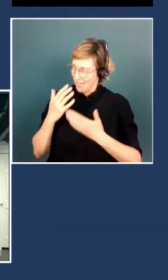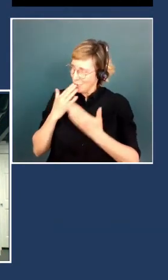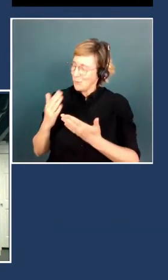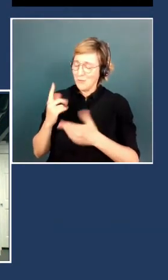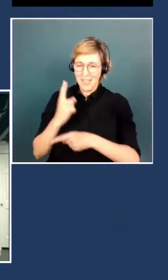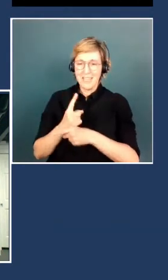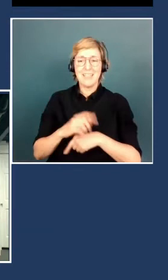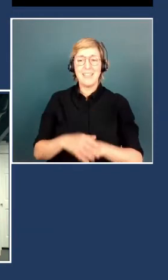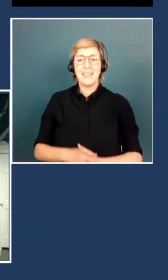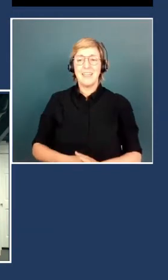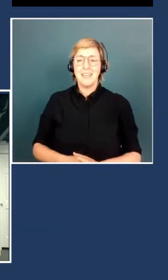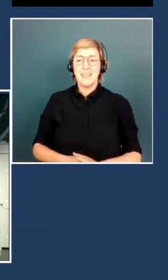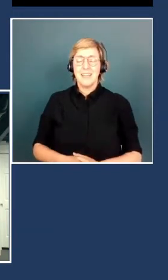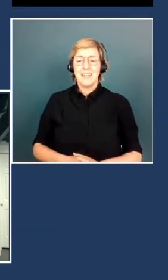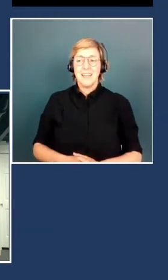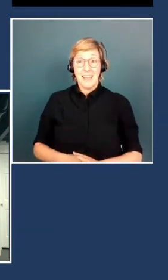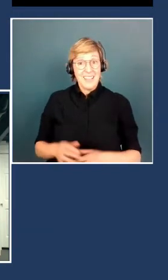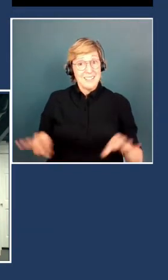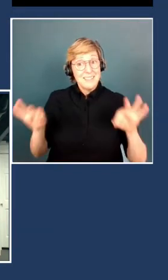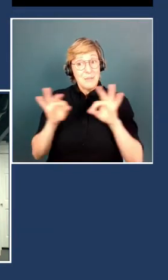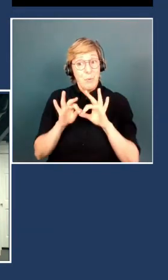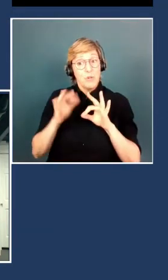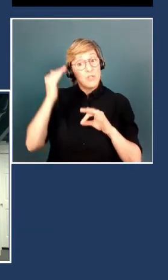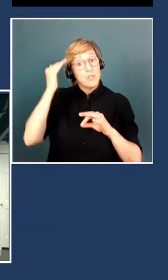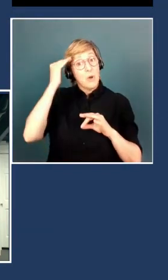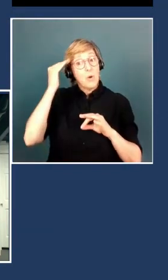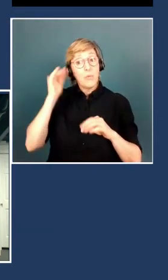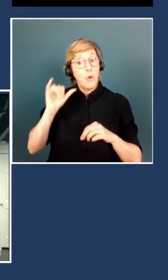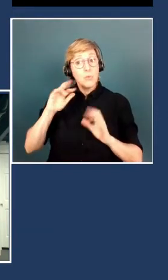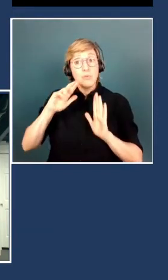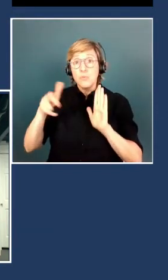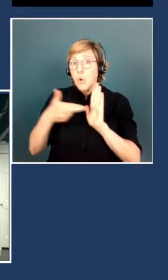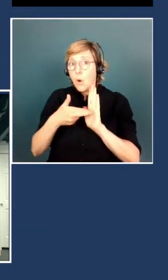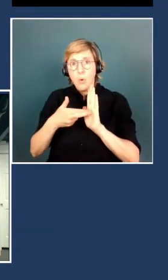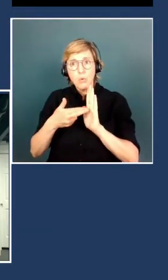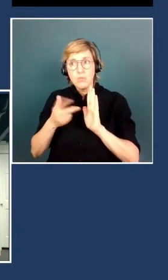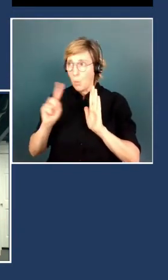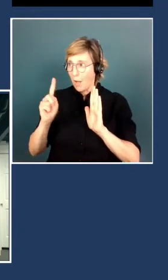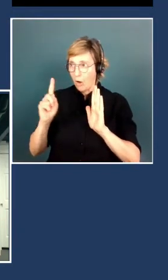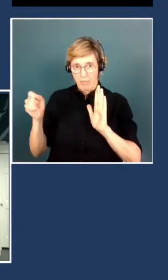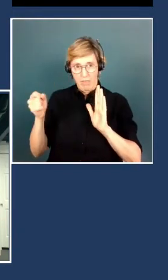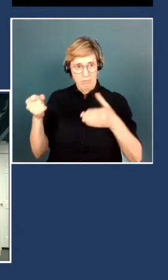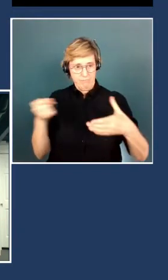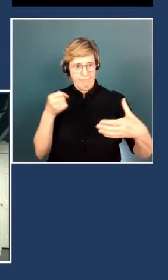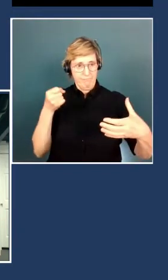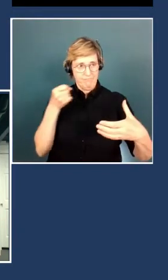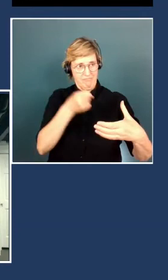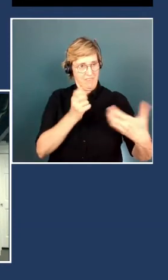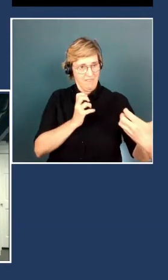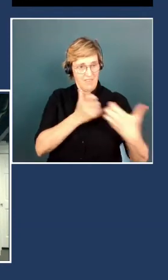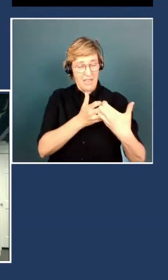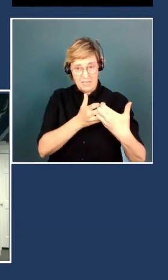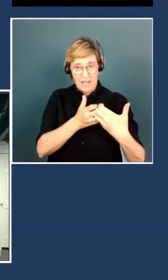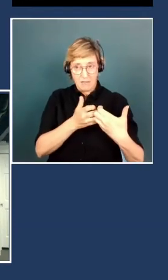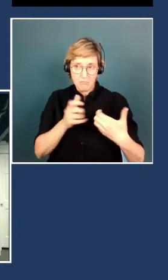to note too. Maybe where are some of these roles? And Richard, after would love to hear from you as